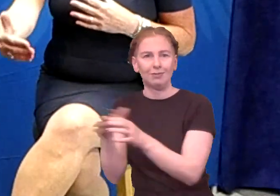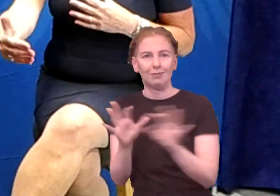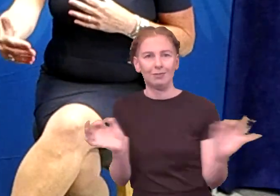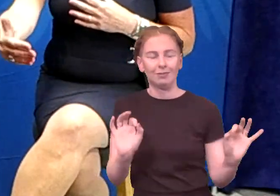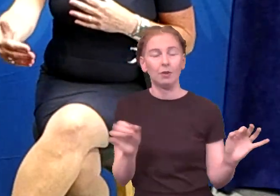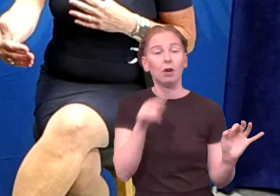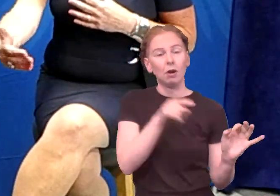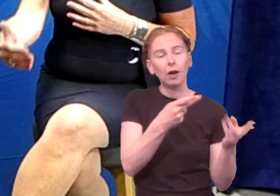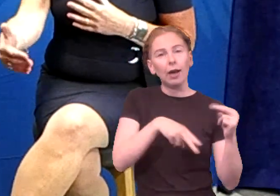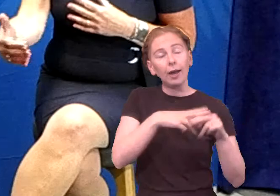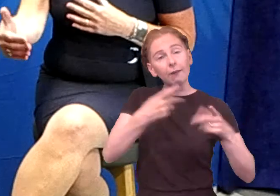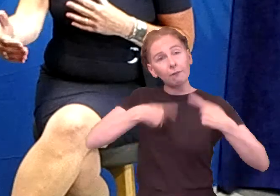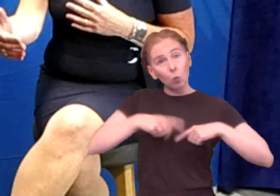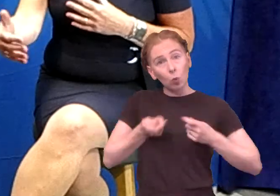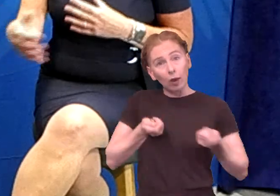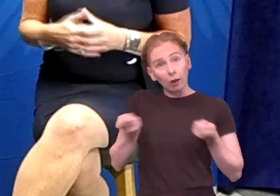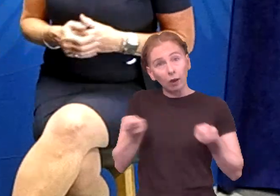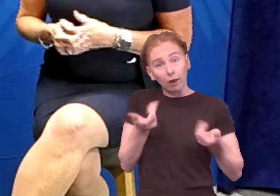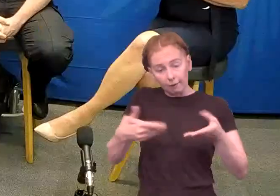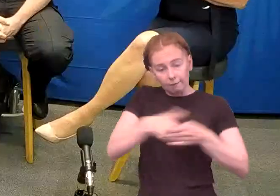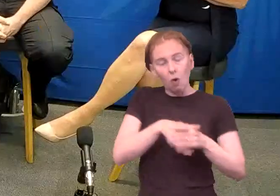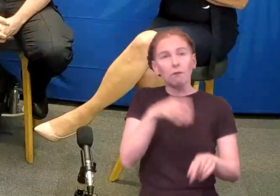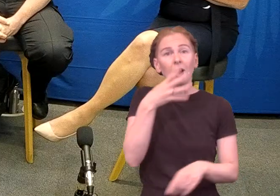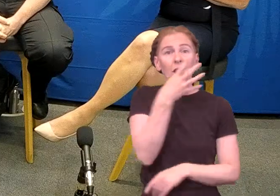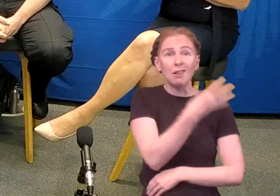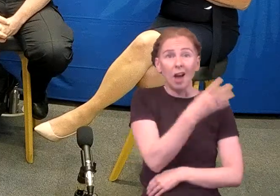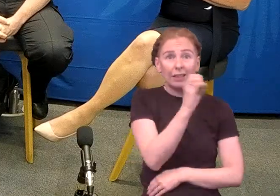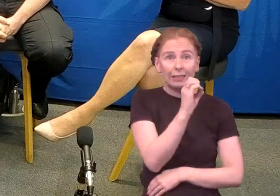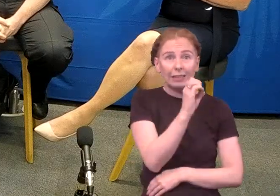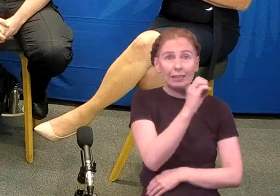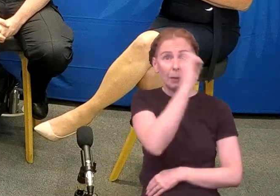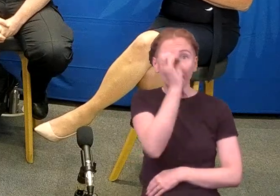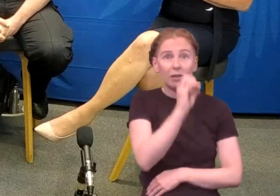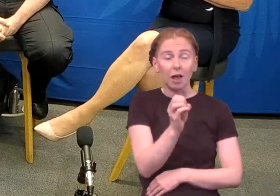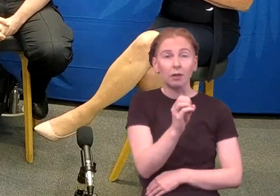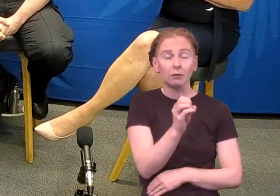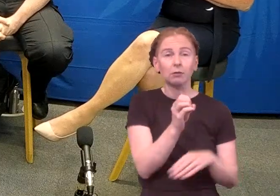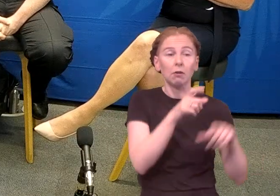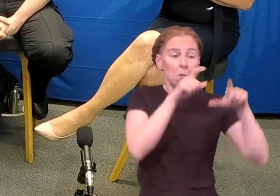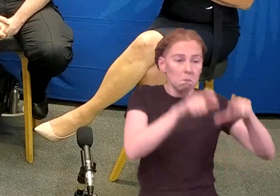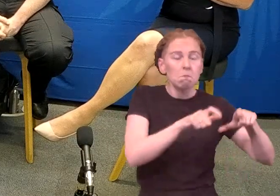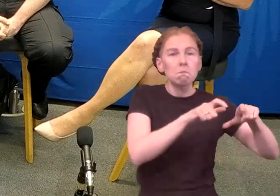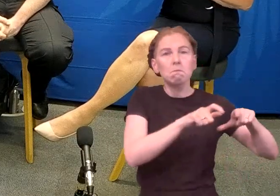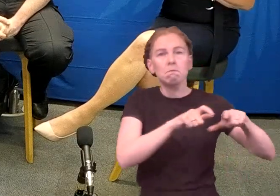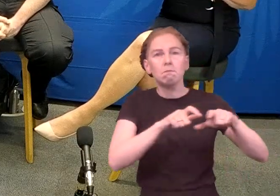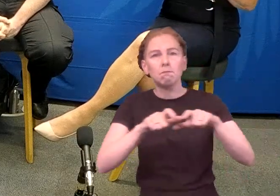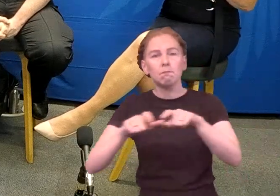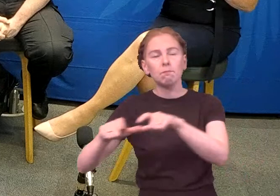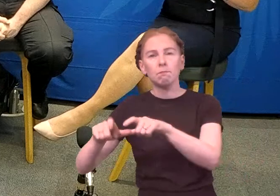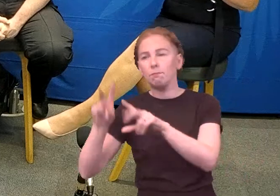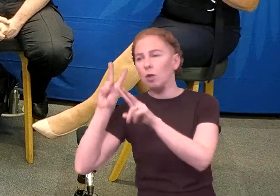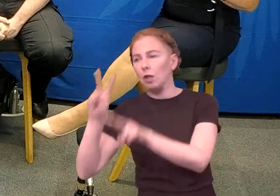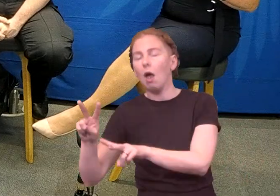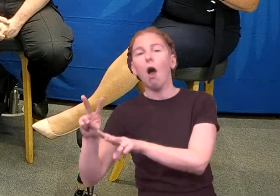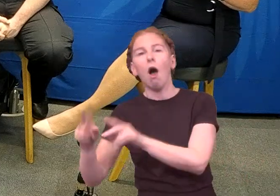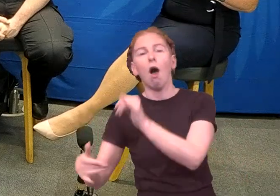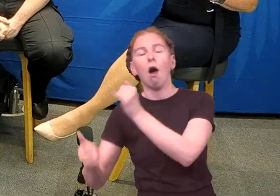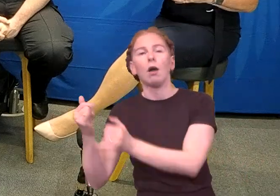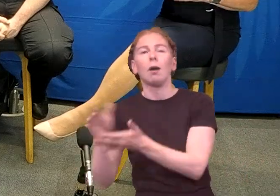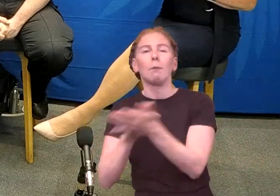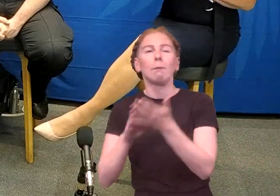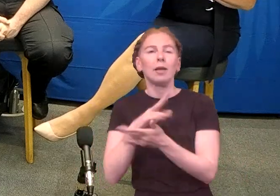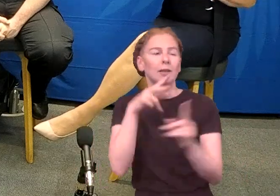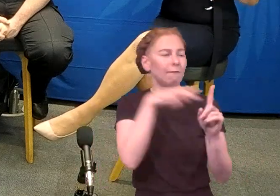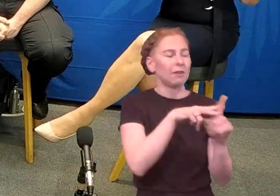from a justice point of view. And that victim then starts to see that, yes, they've had a really difficult